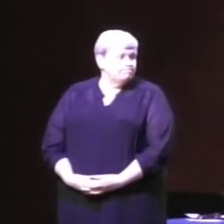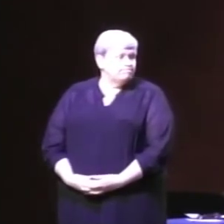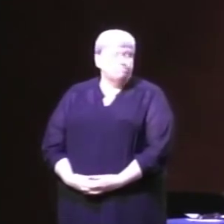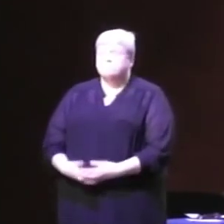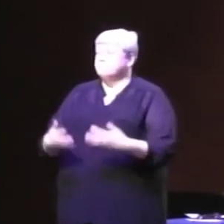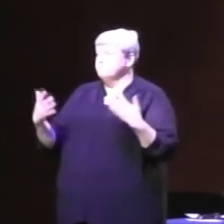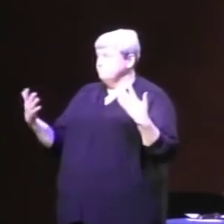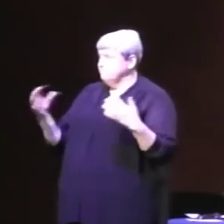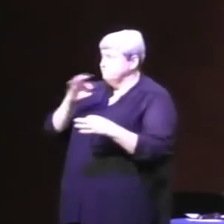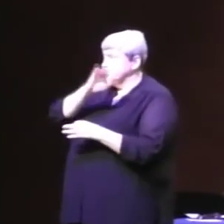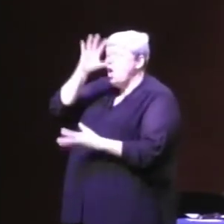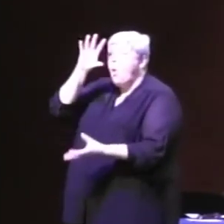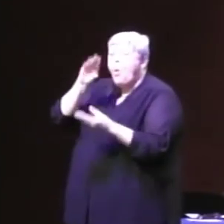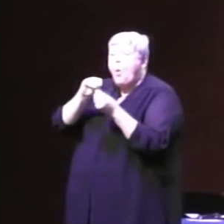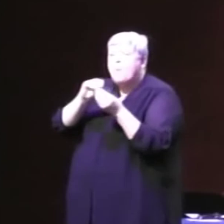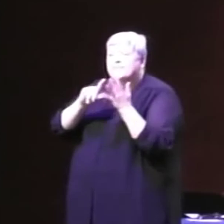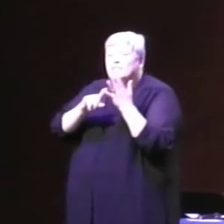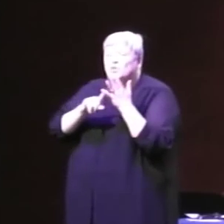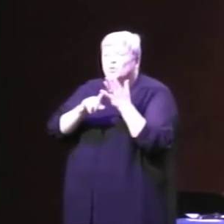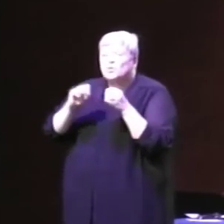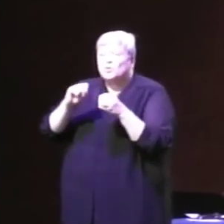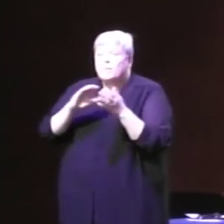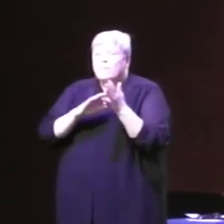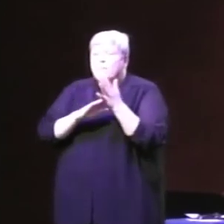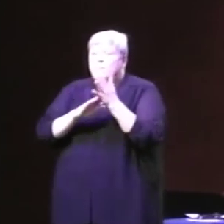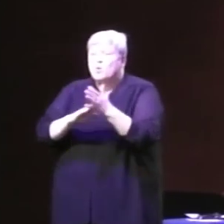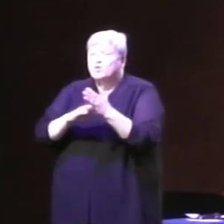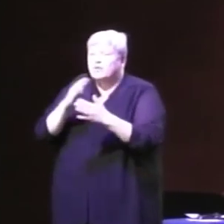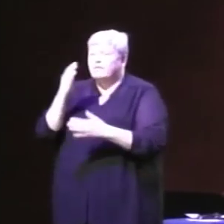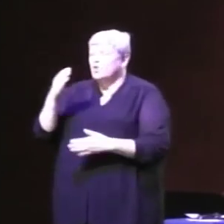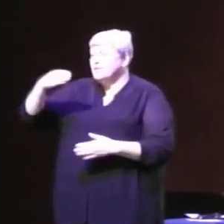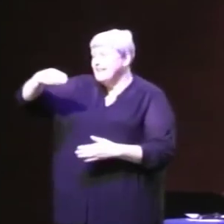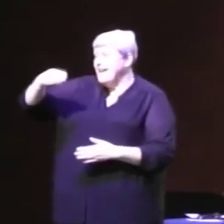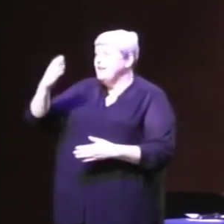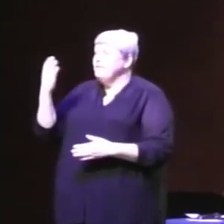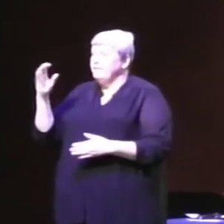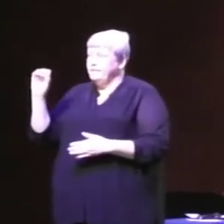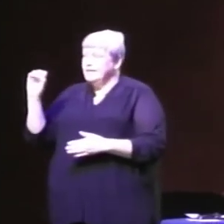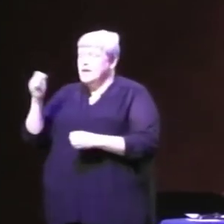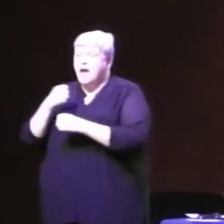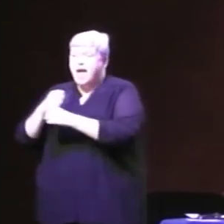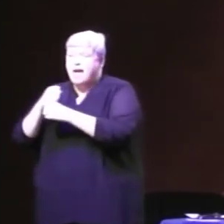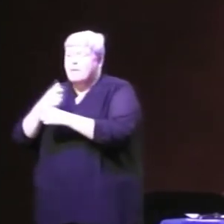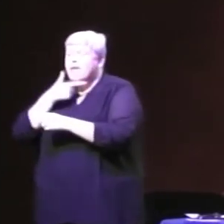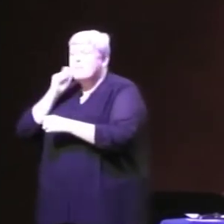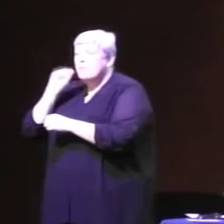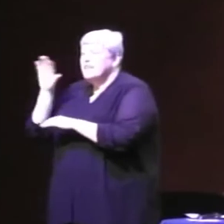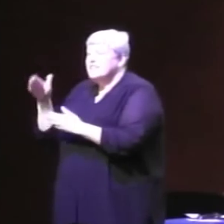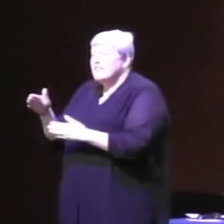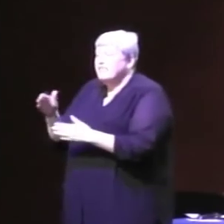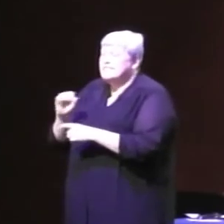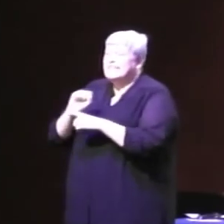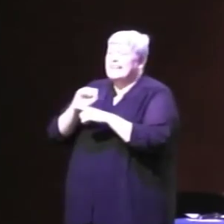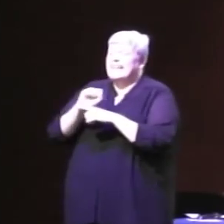Now call compensate you covering motions 49 and 50, campaigning for public services against the pay cap